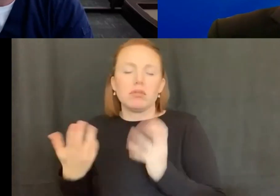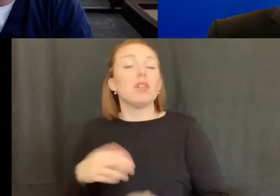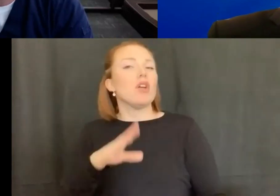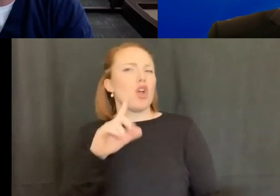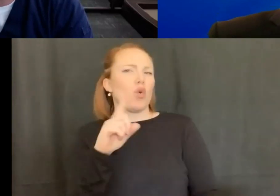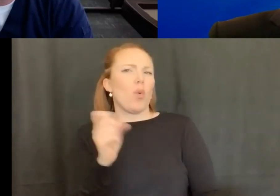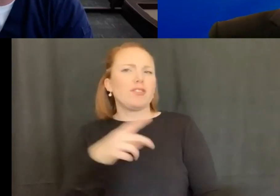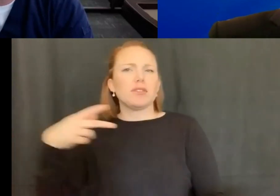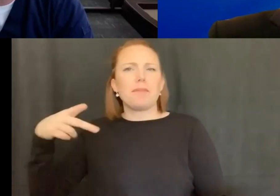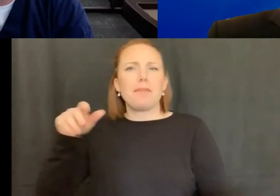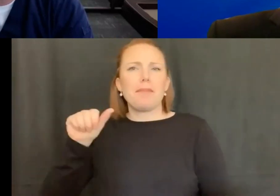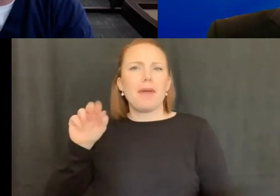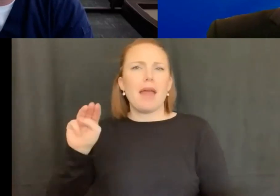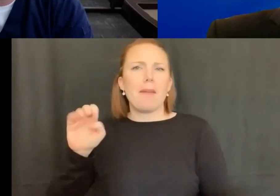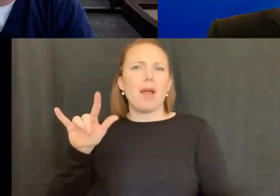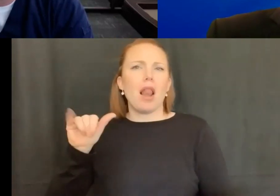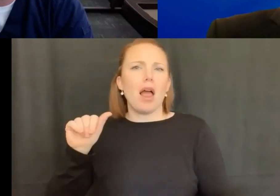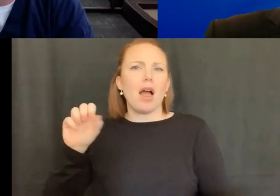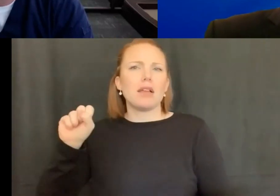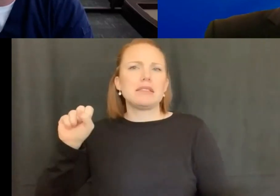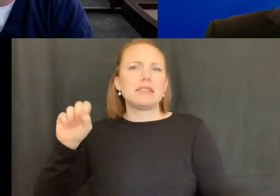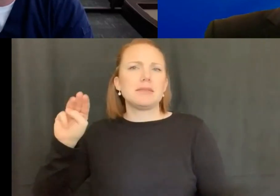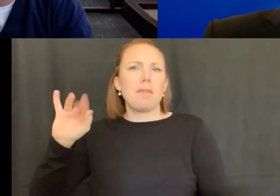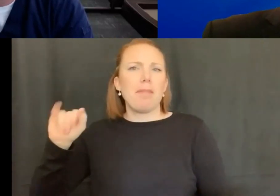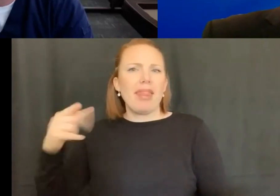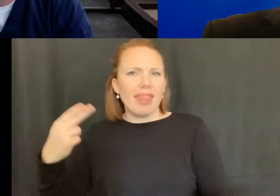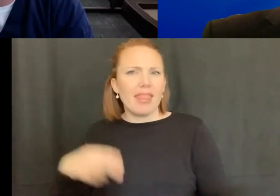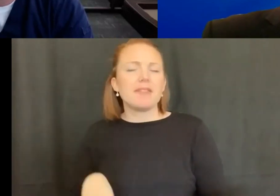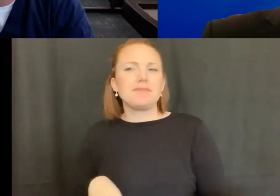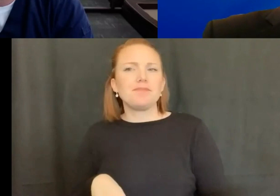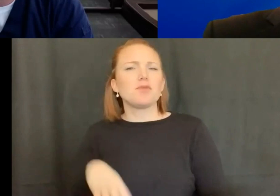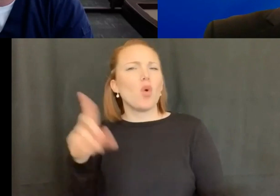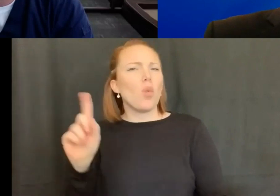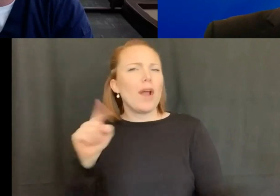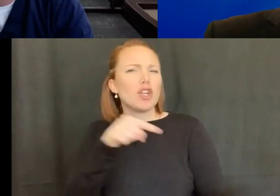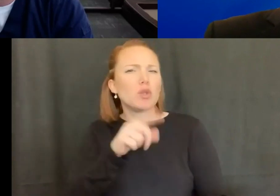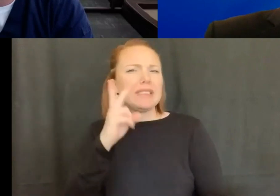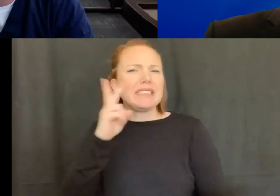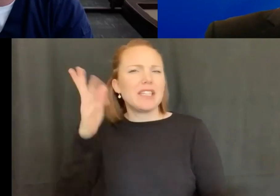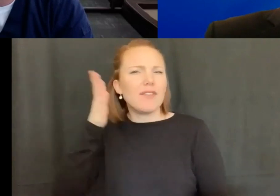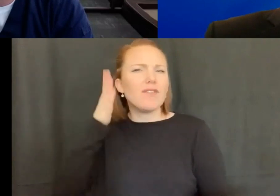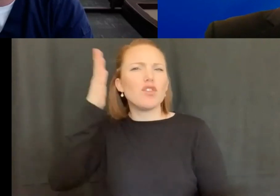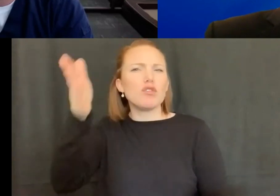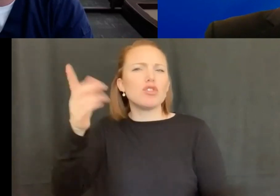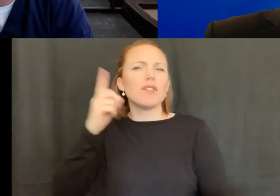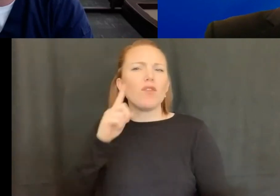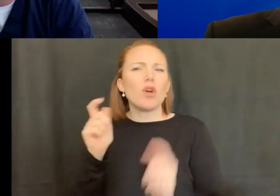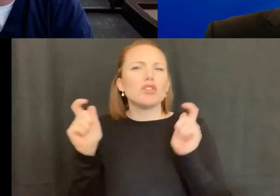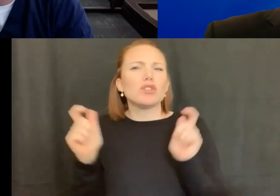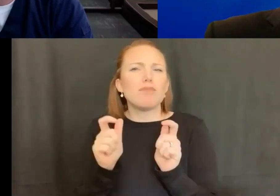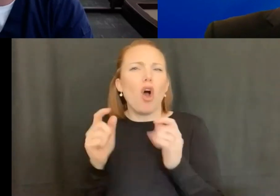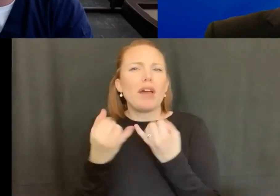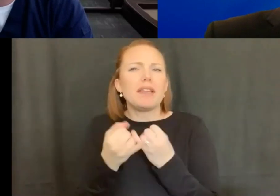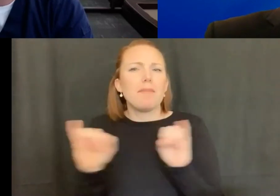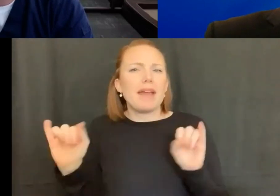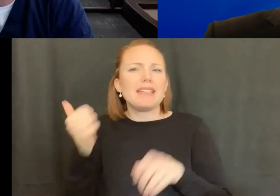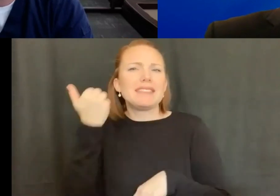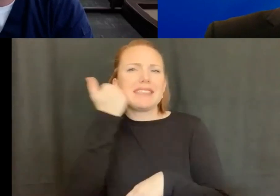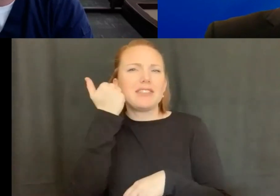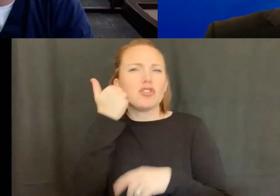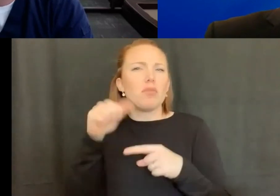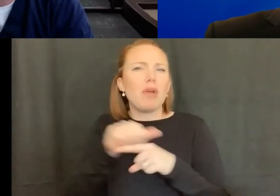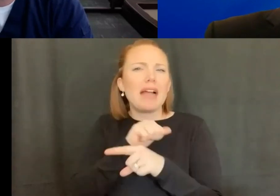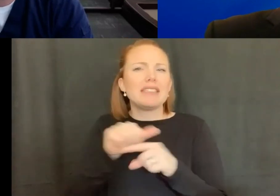Thank you, Pamela, and cool you're attached to. Where do you see the future of small independent dental practices in the face of larger